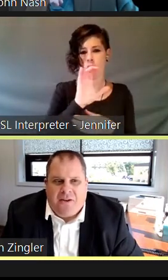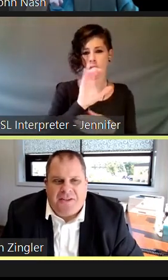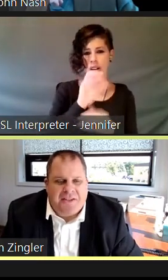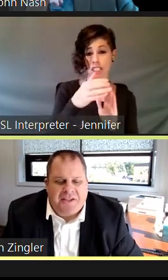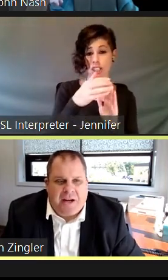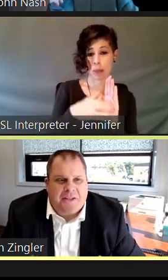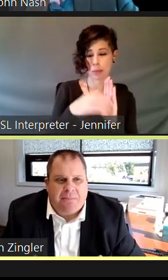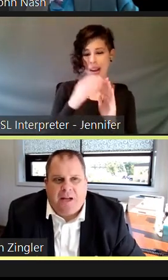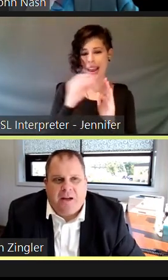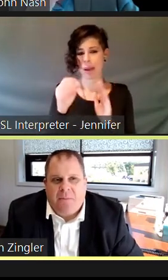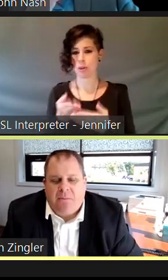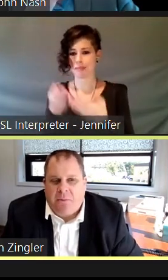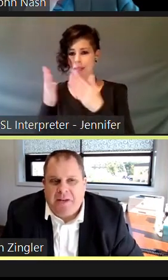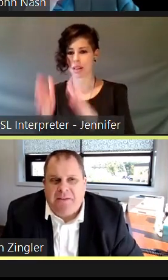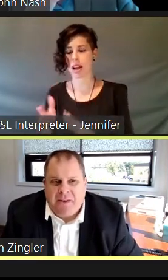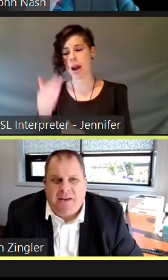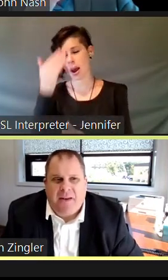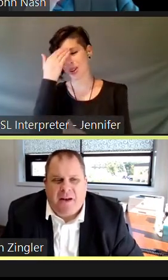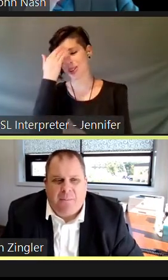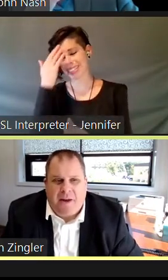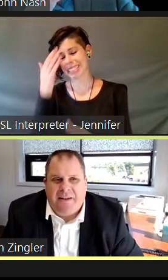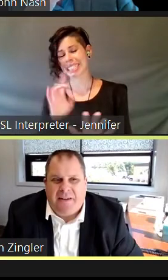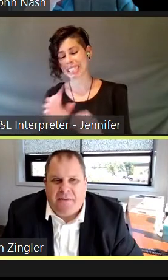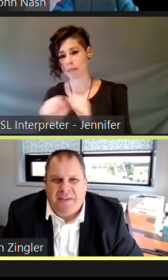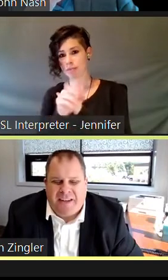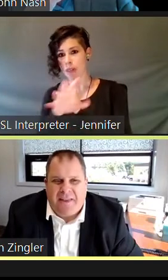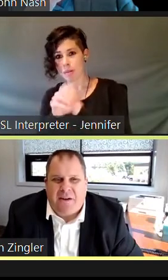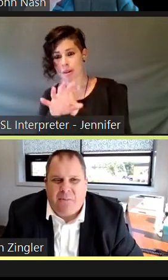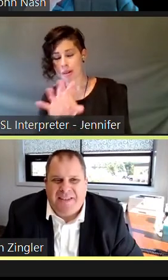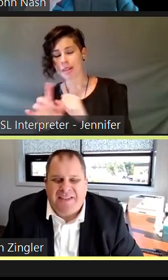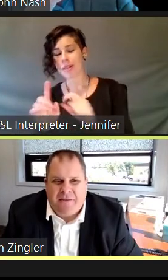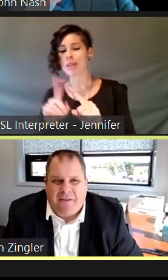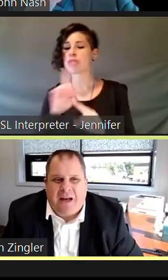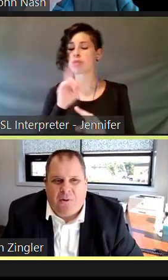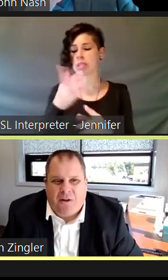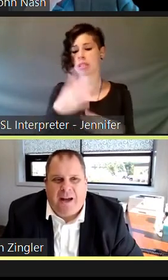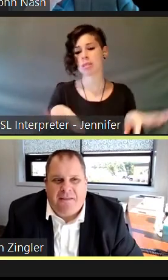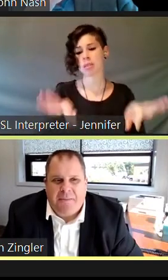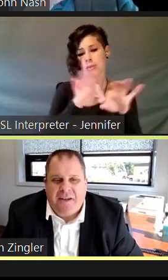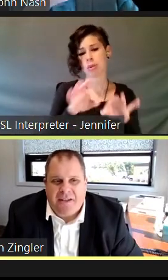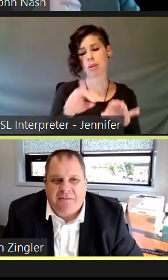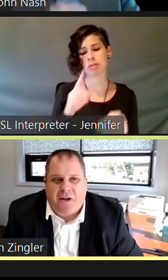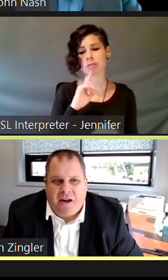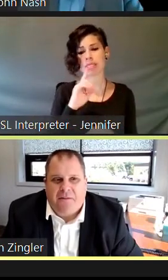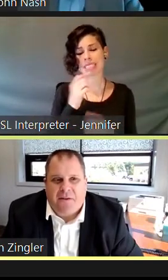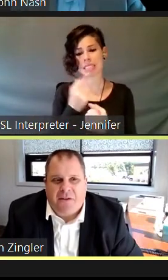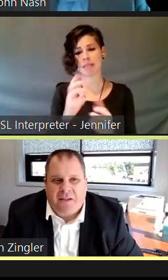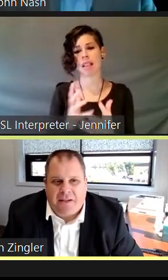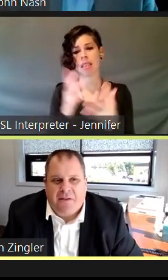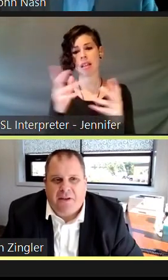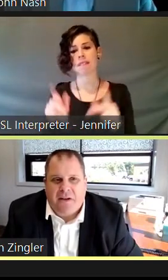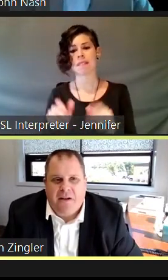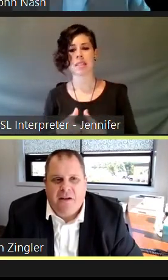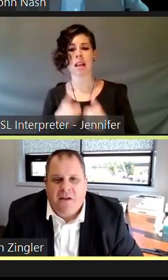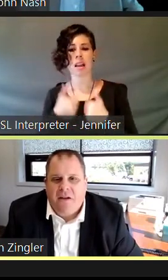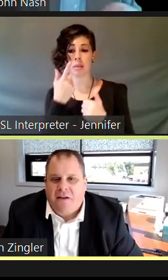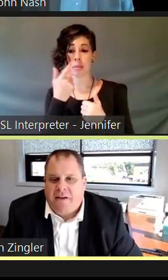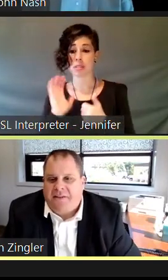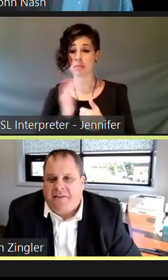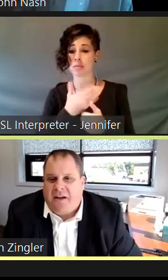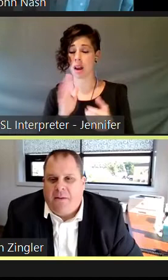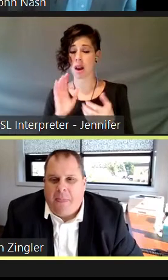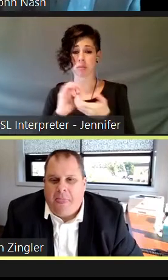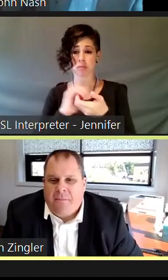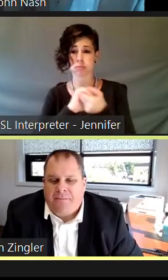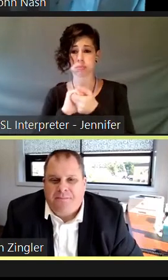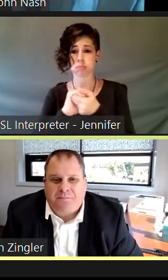I know this is a shameless plug, but it really did make a difference. And I think we did save a lot more lives because of our efforts collectively. Next